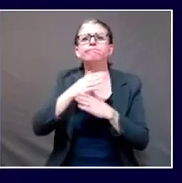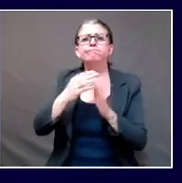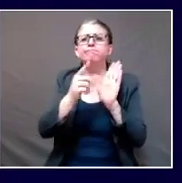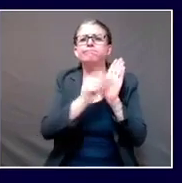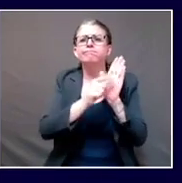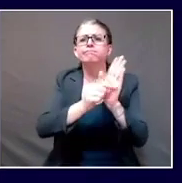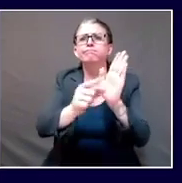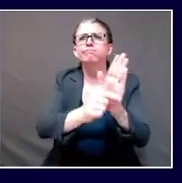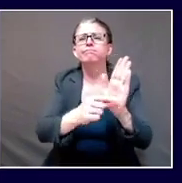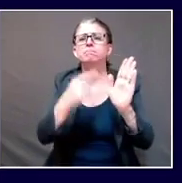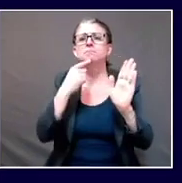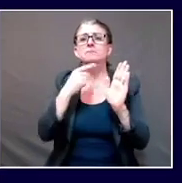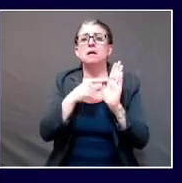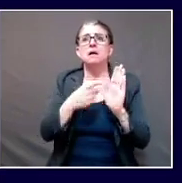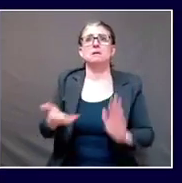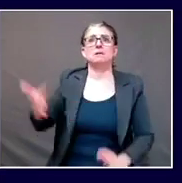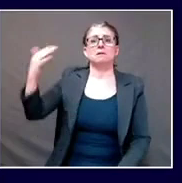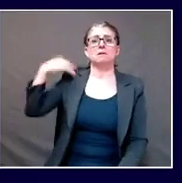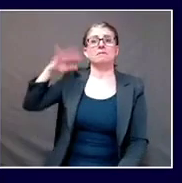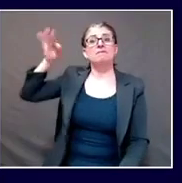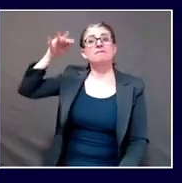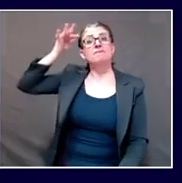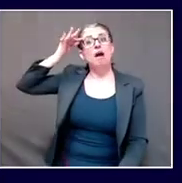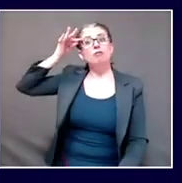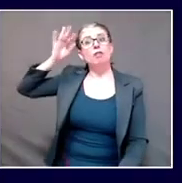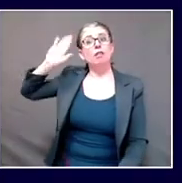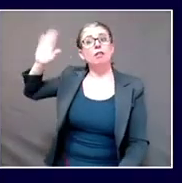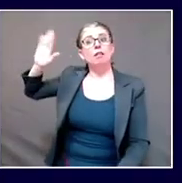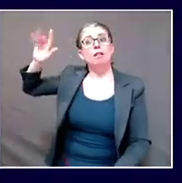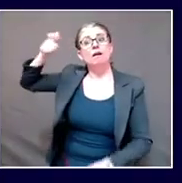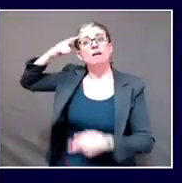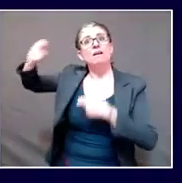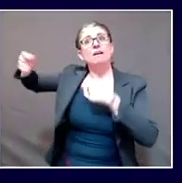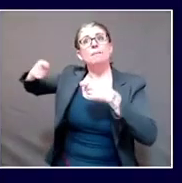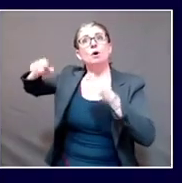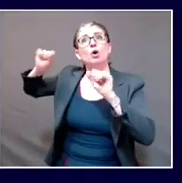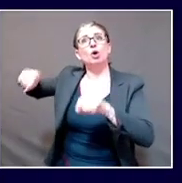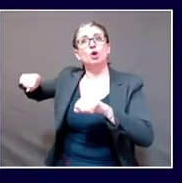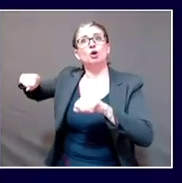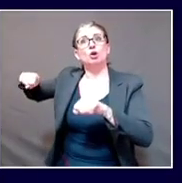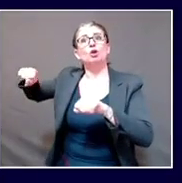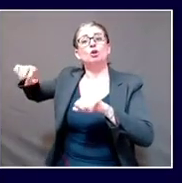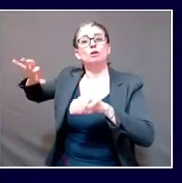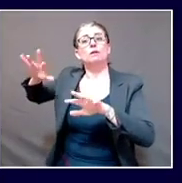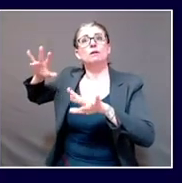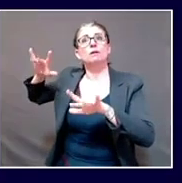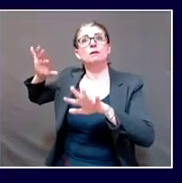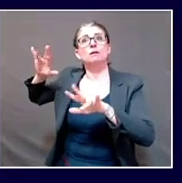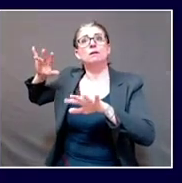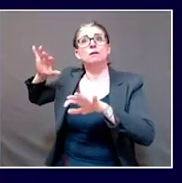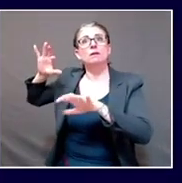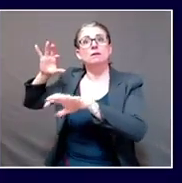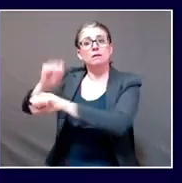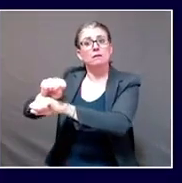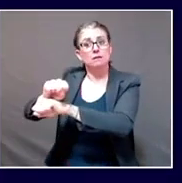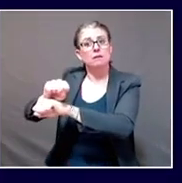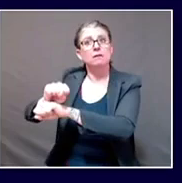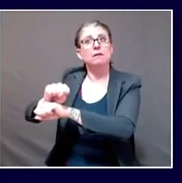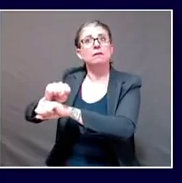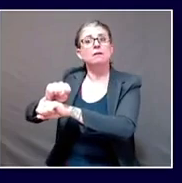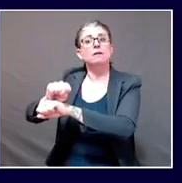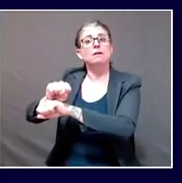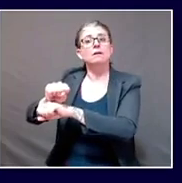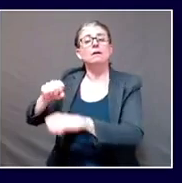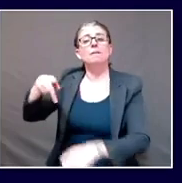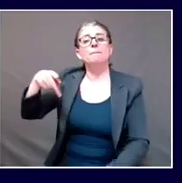vaccine and that that could potentially delay the broader, the broader rollout. So, has that moved the window